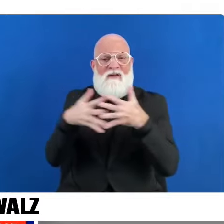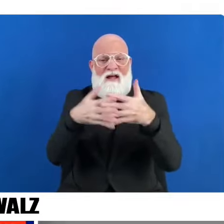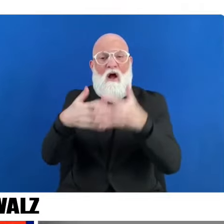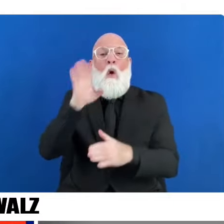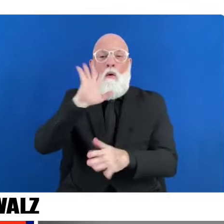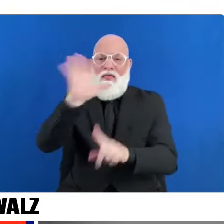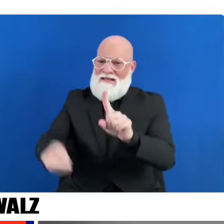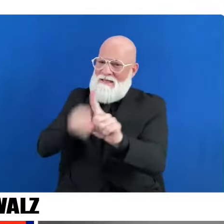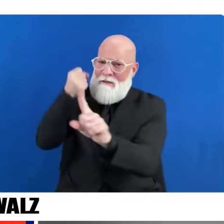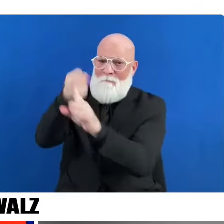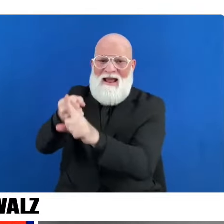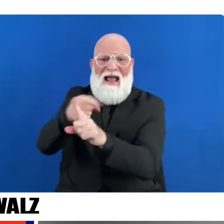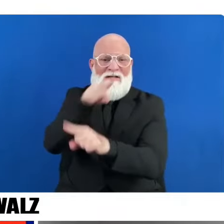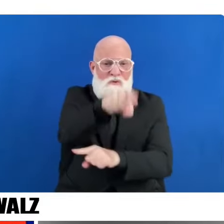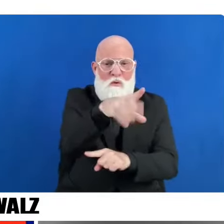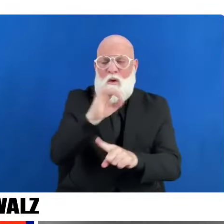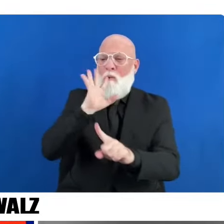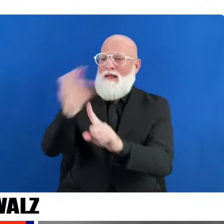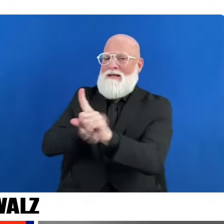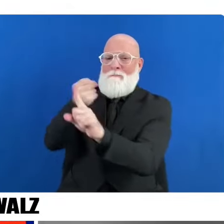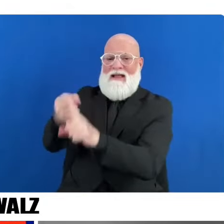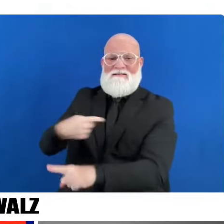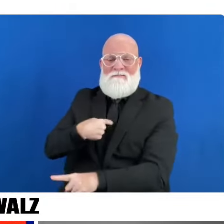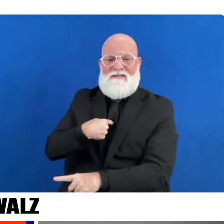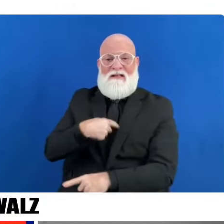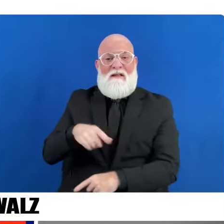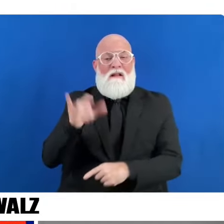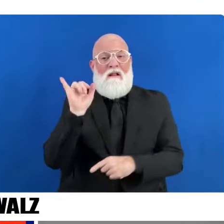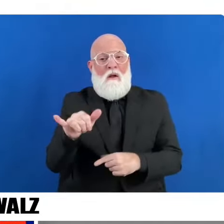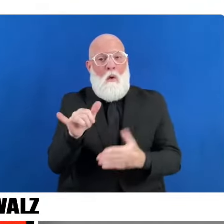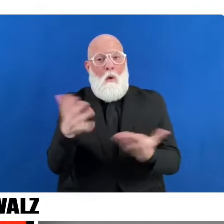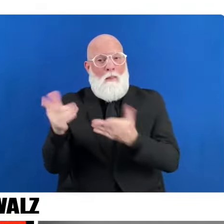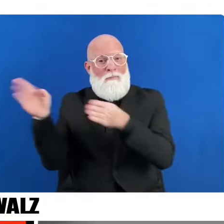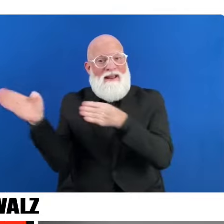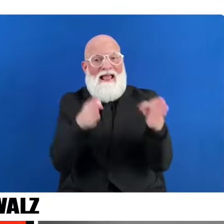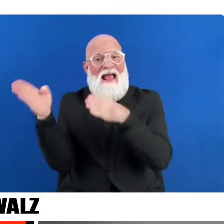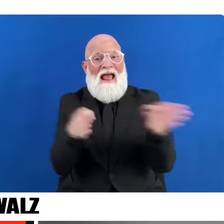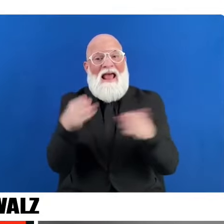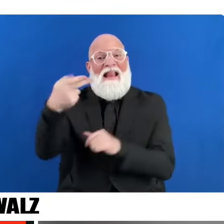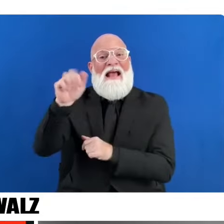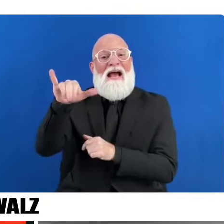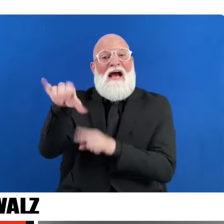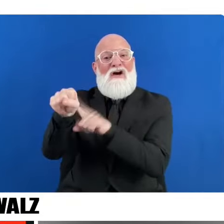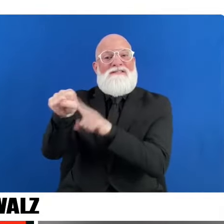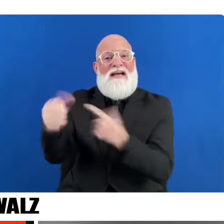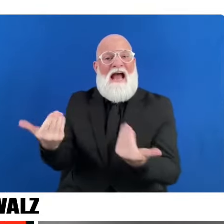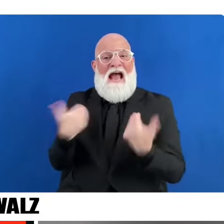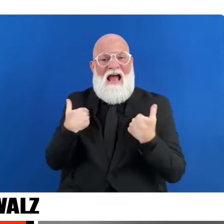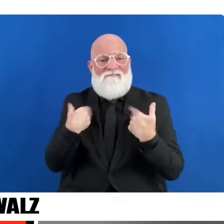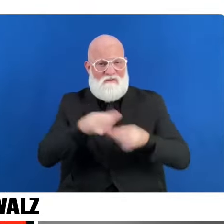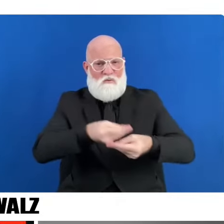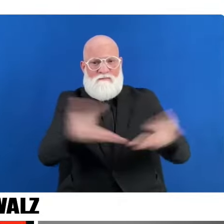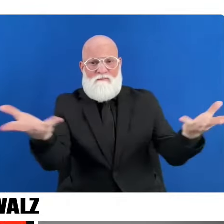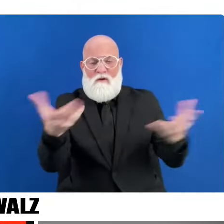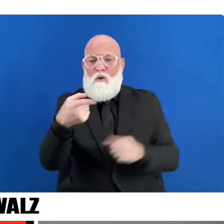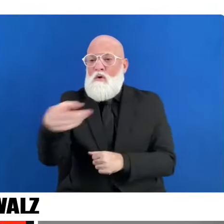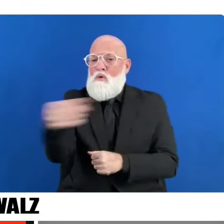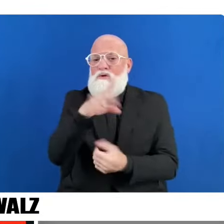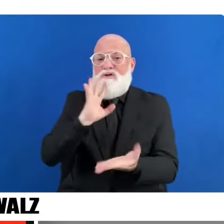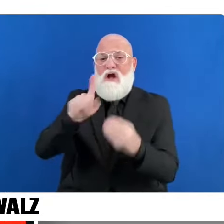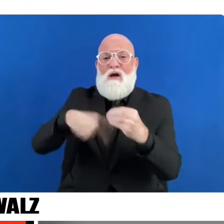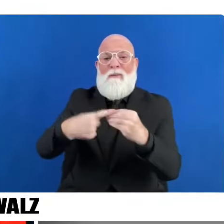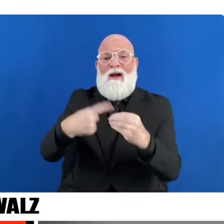that Kamala Harris put out there is talking about this housing issue. The one thing is there's 3 million new houses proposed under this